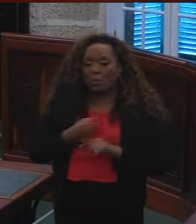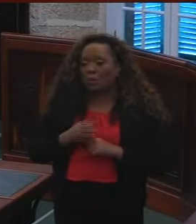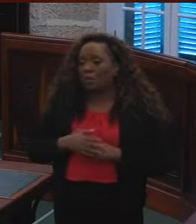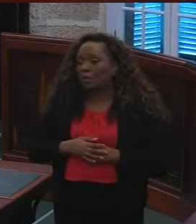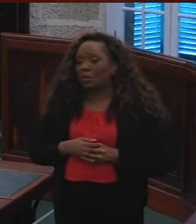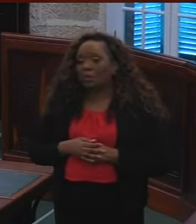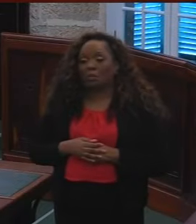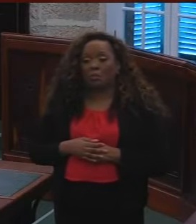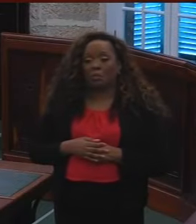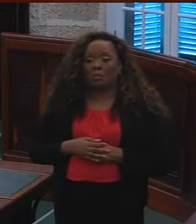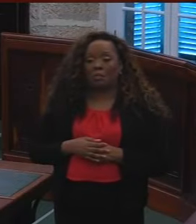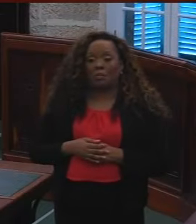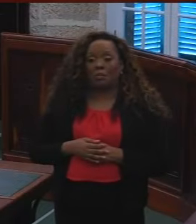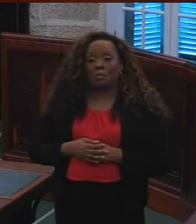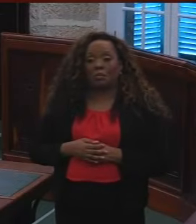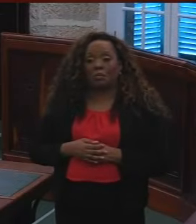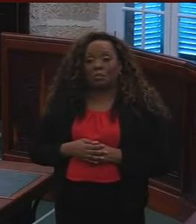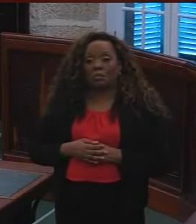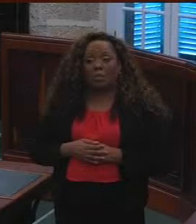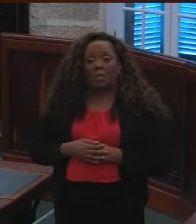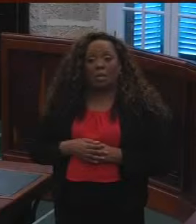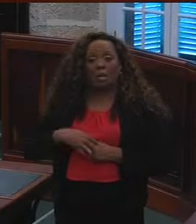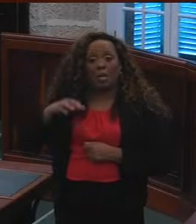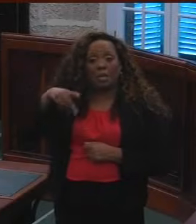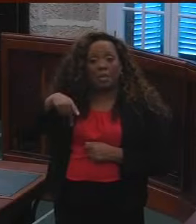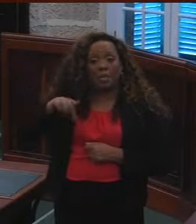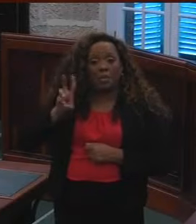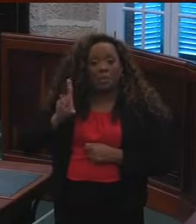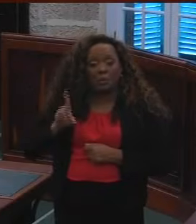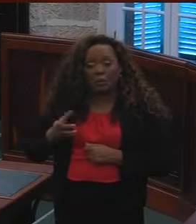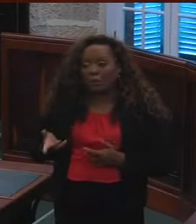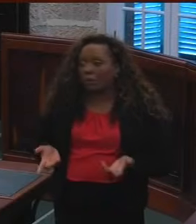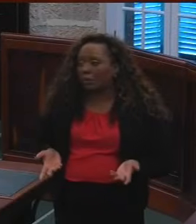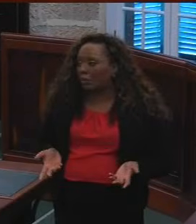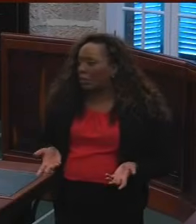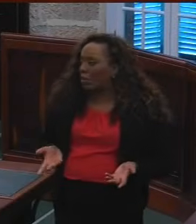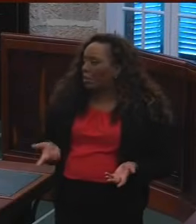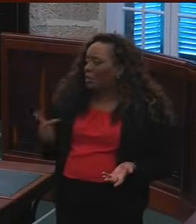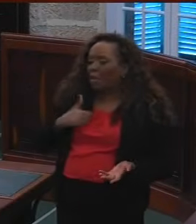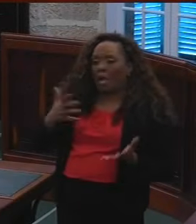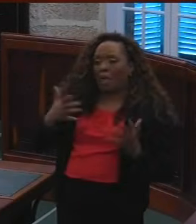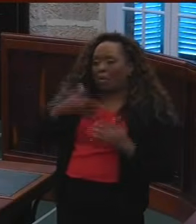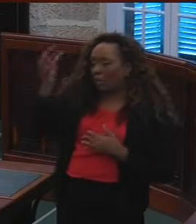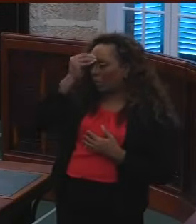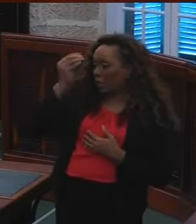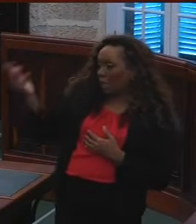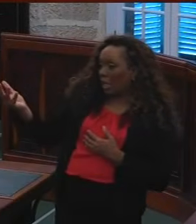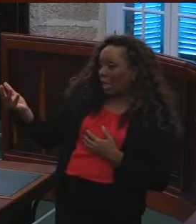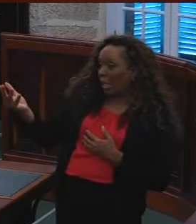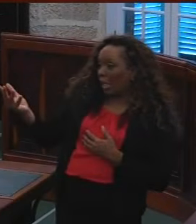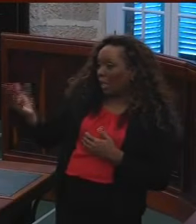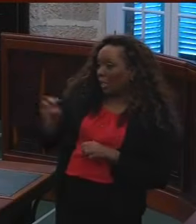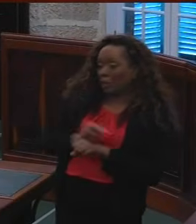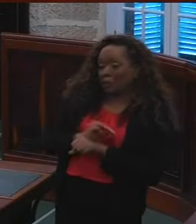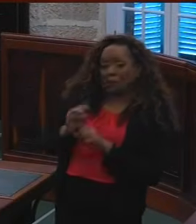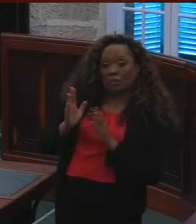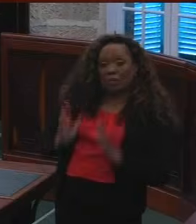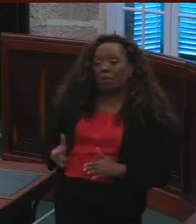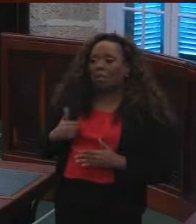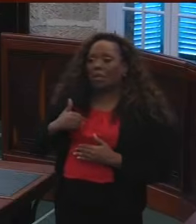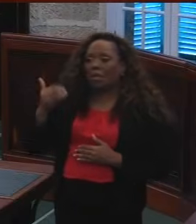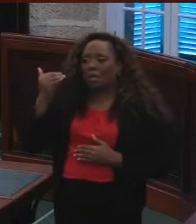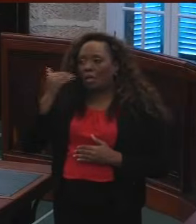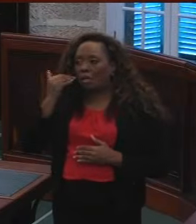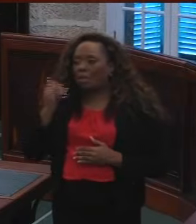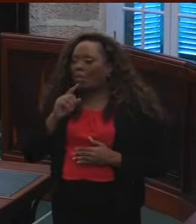but there's no facility in Barbados. So I say that to say to the minister responsibles, I know he's paying a lot of attention, but those are the areas